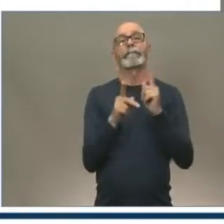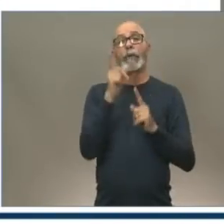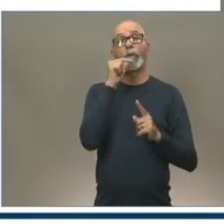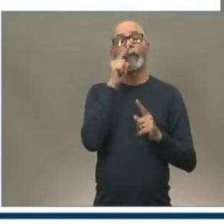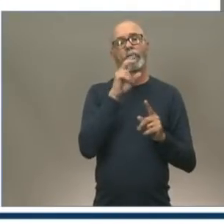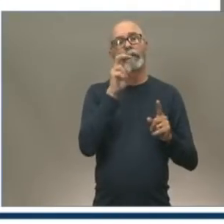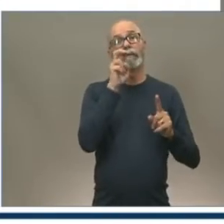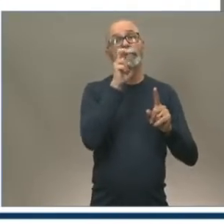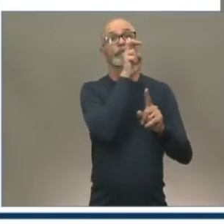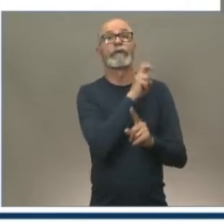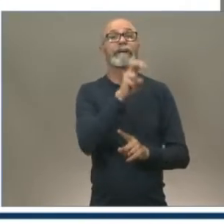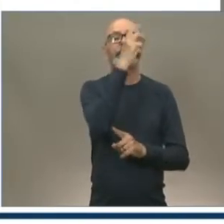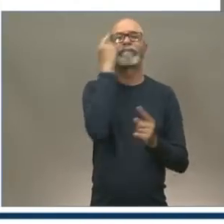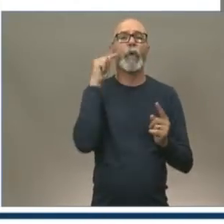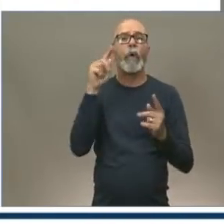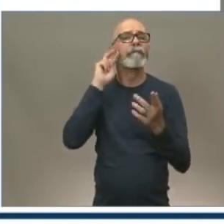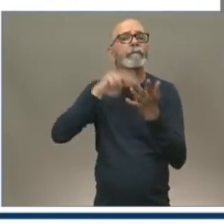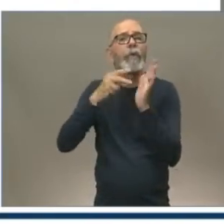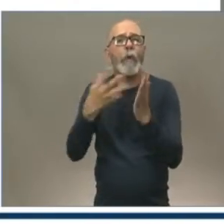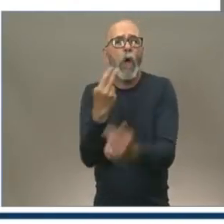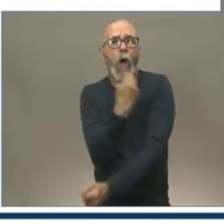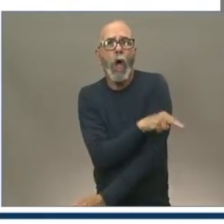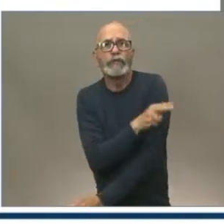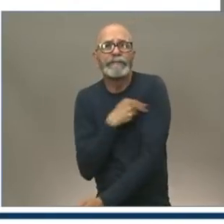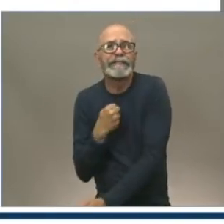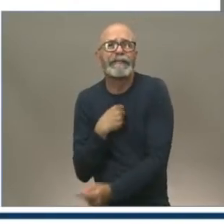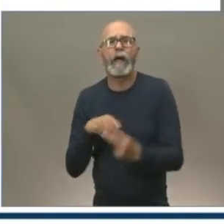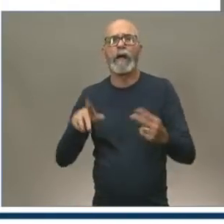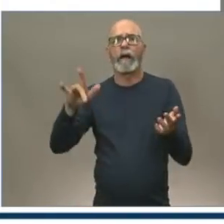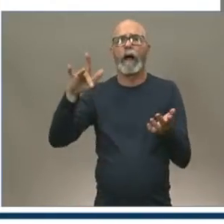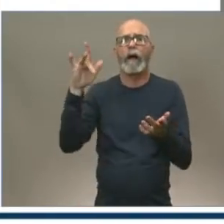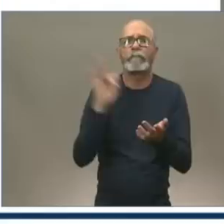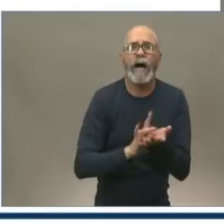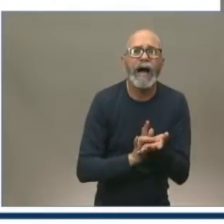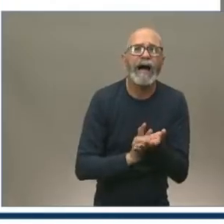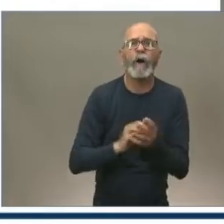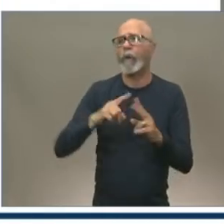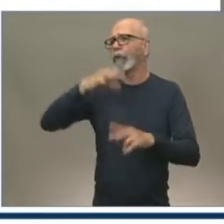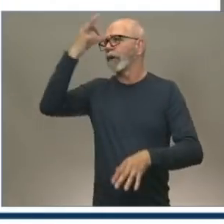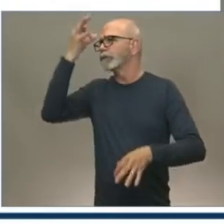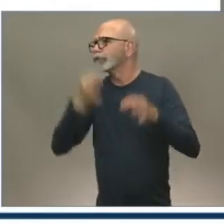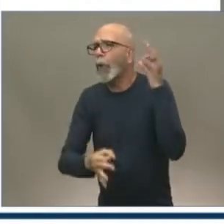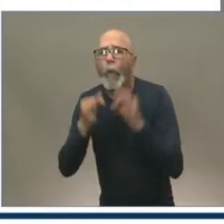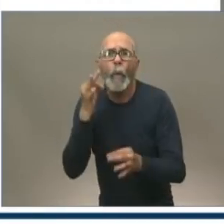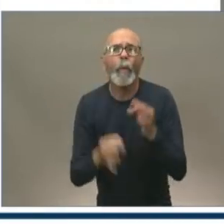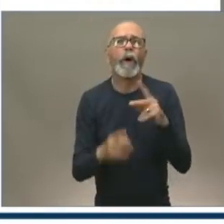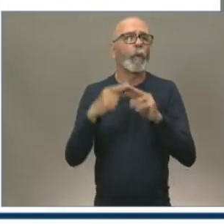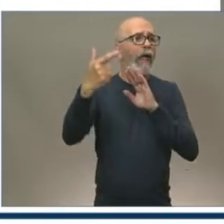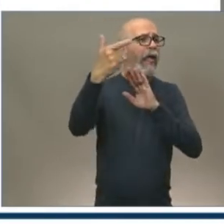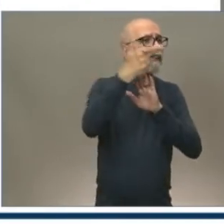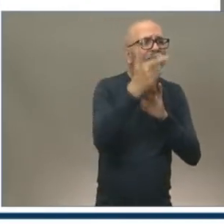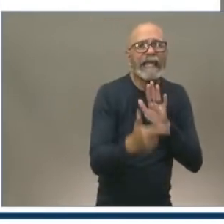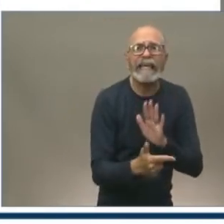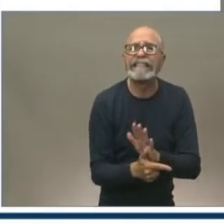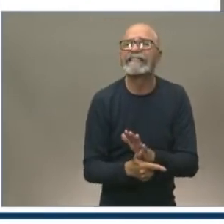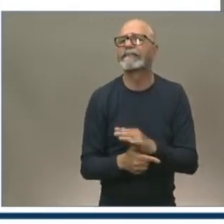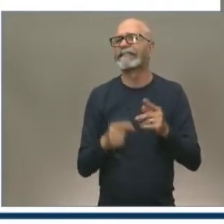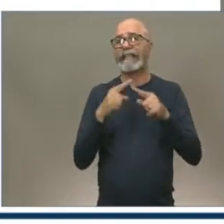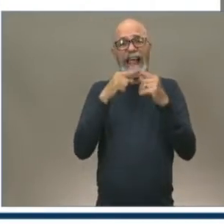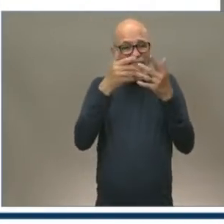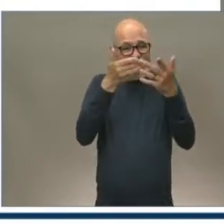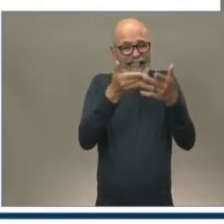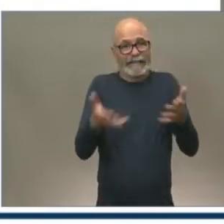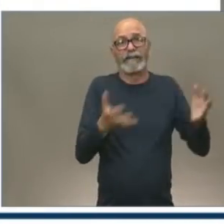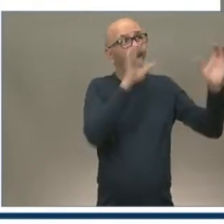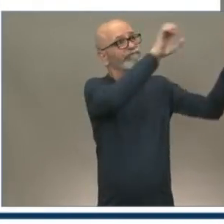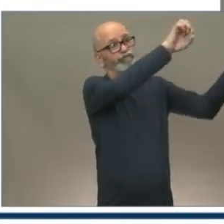medical services, anyone coming in to participate in a legal proceeding, and those who move essential goods, services, and people across